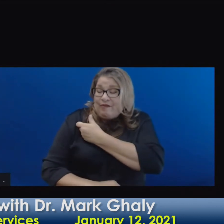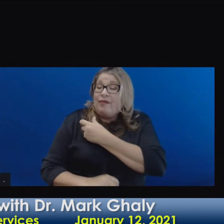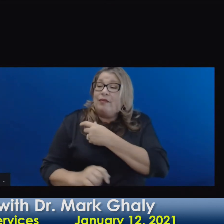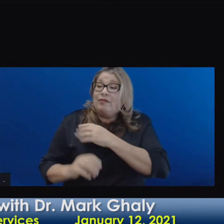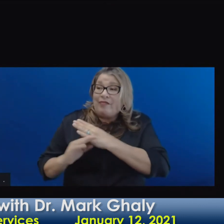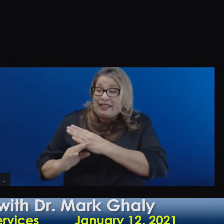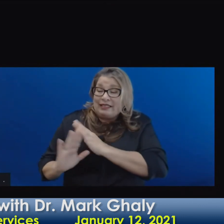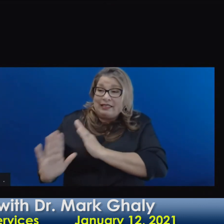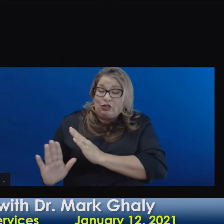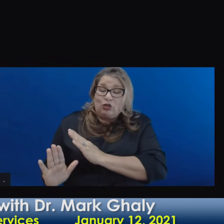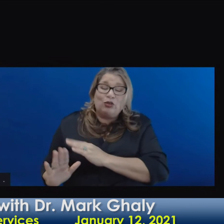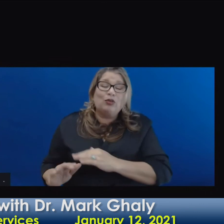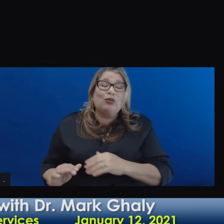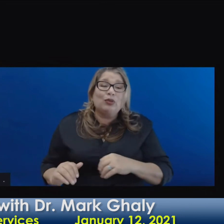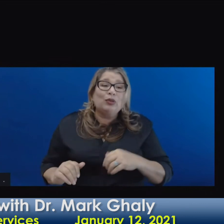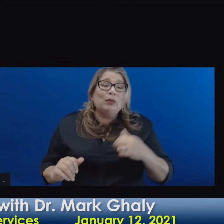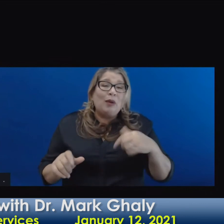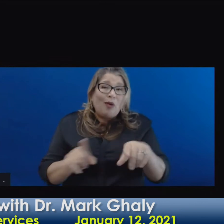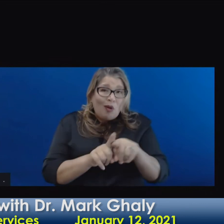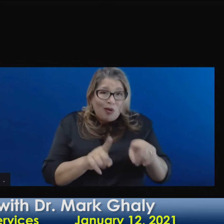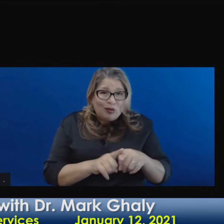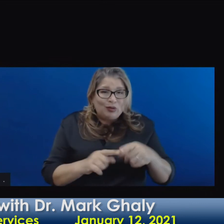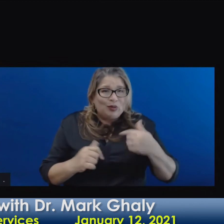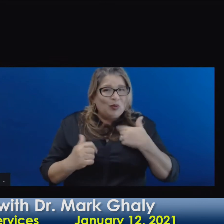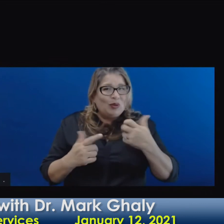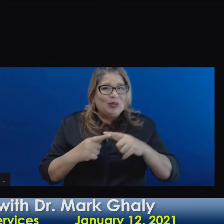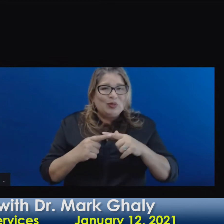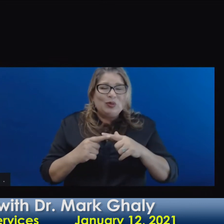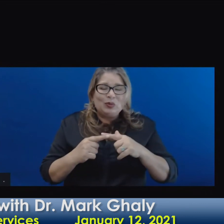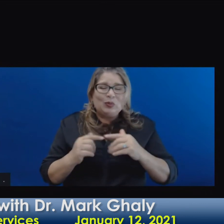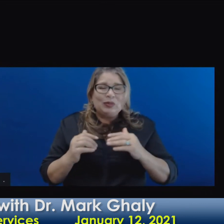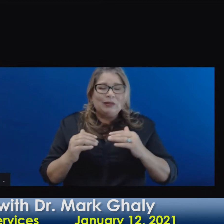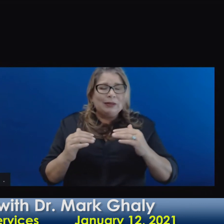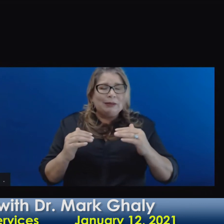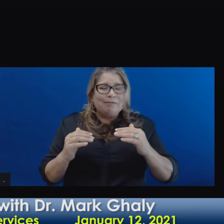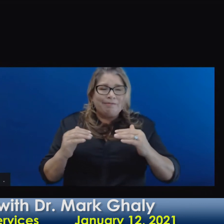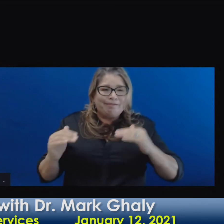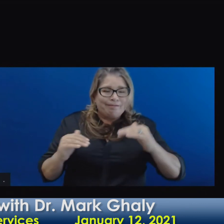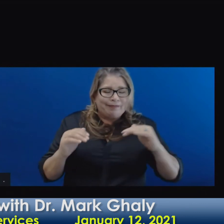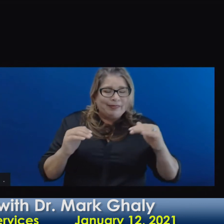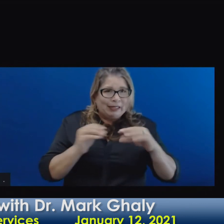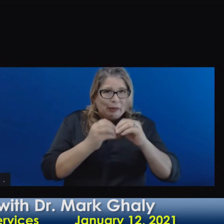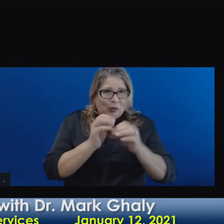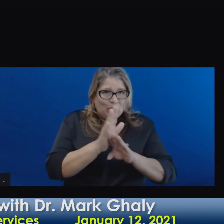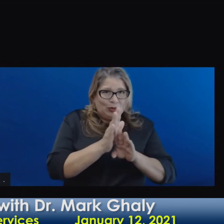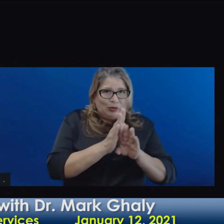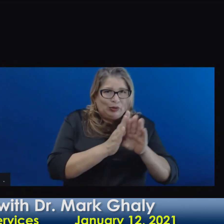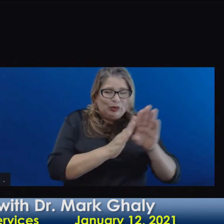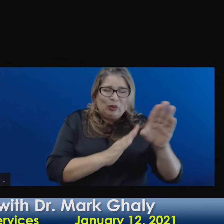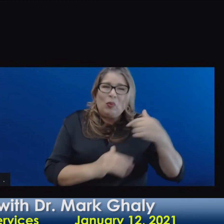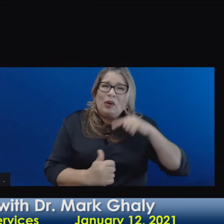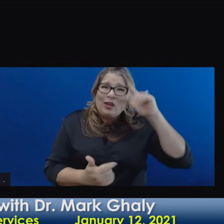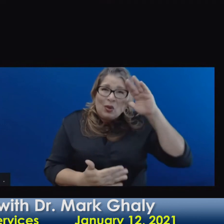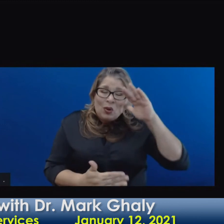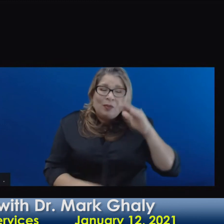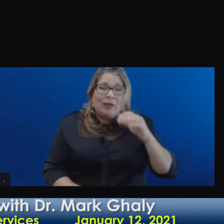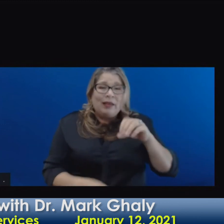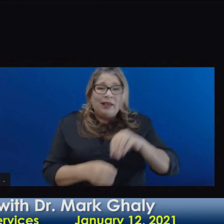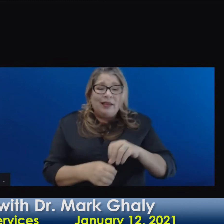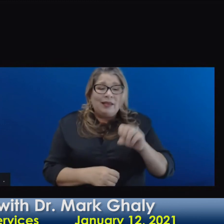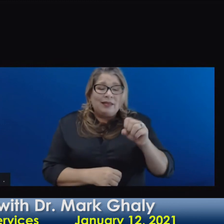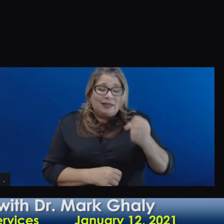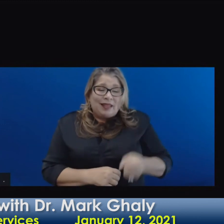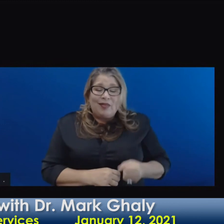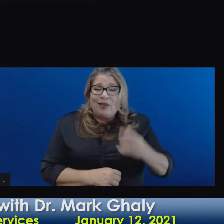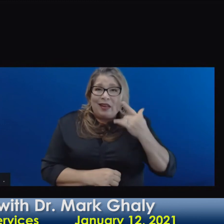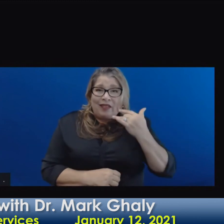and the hope that we reduce its impact in Southern California and other parts of the state, San Joaquin Valley, we see those